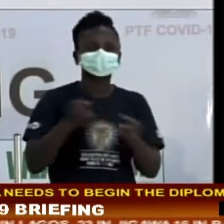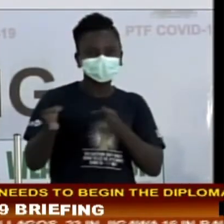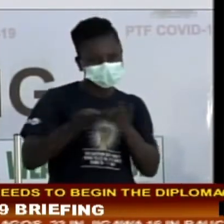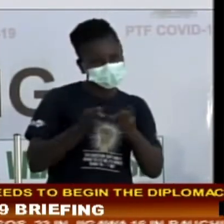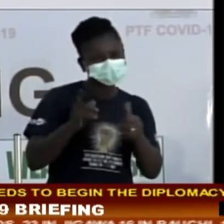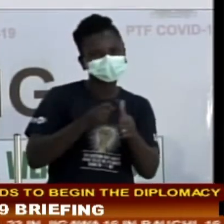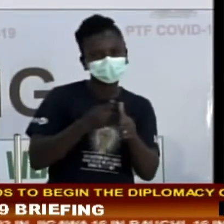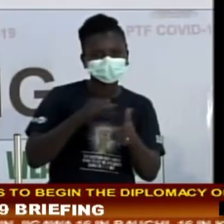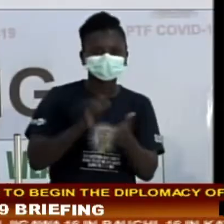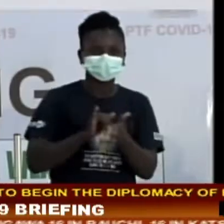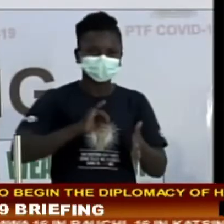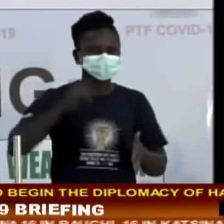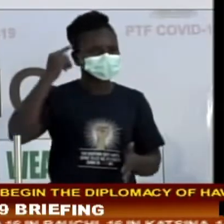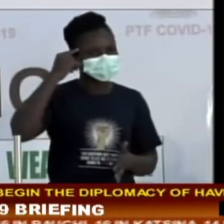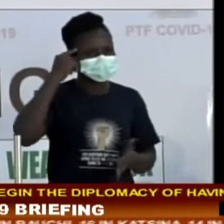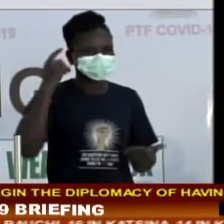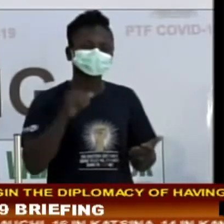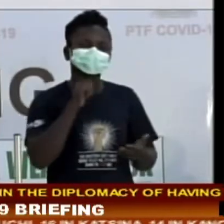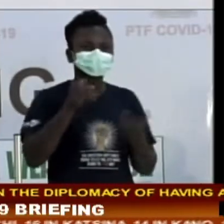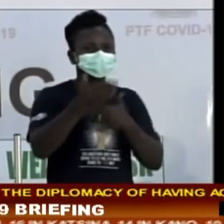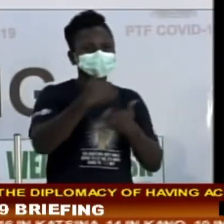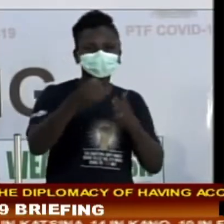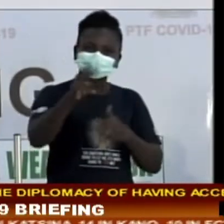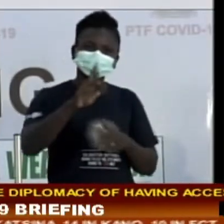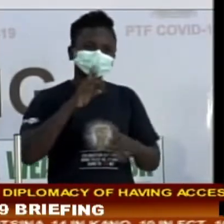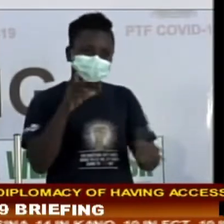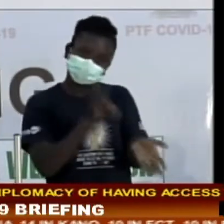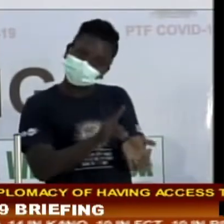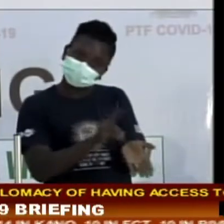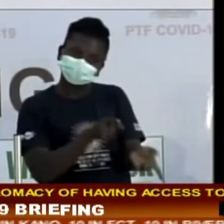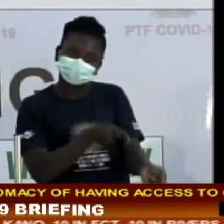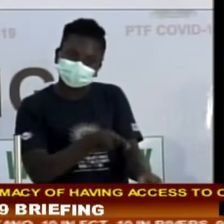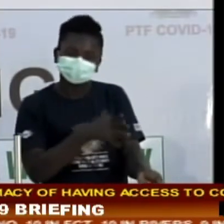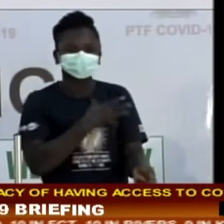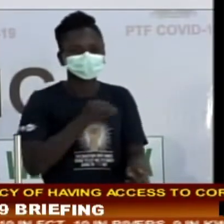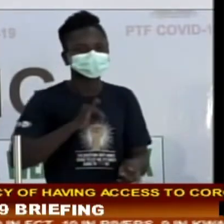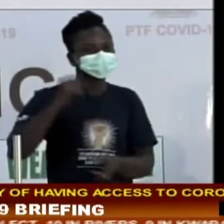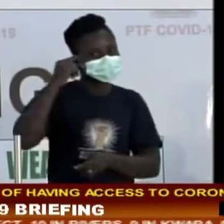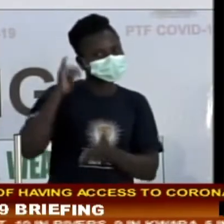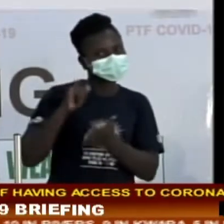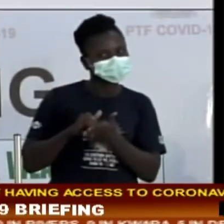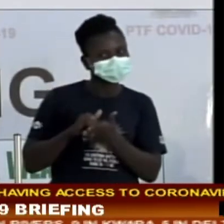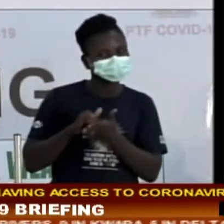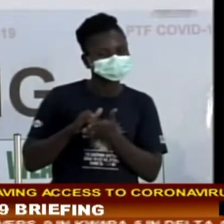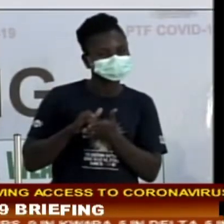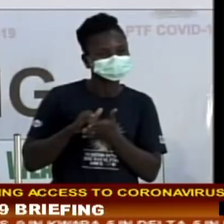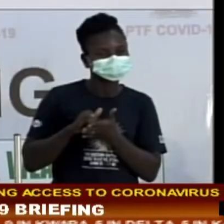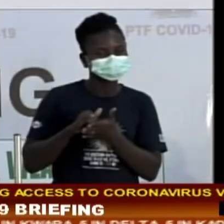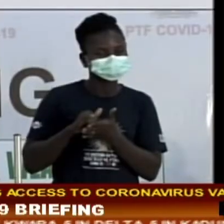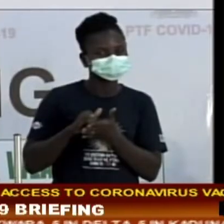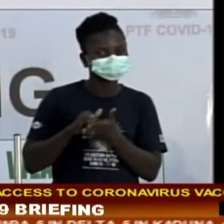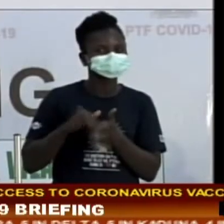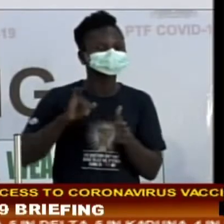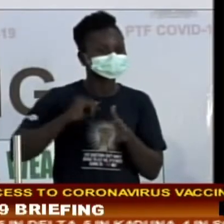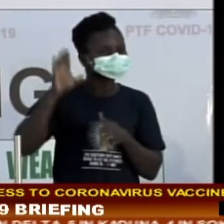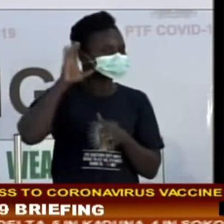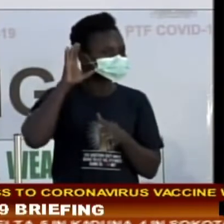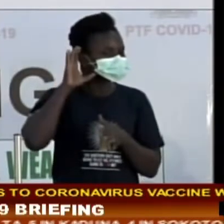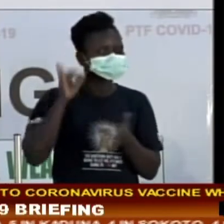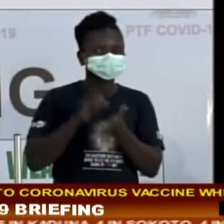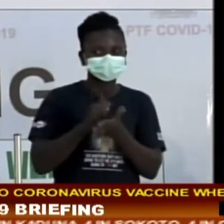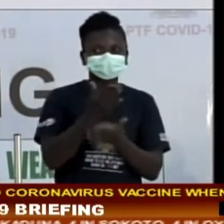that I think not all of them were doctors and I think that uh I heard that there are